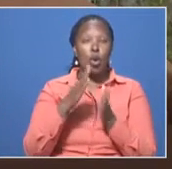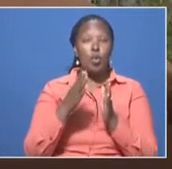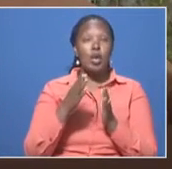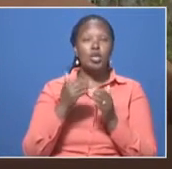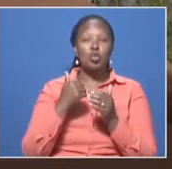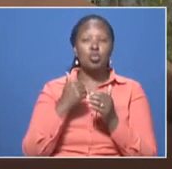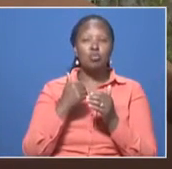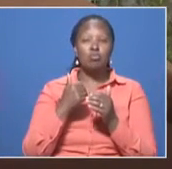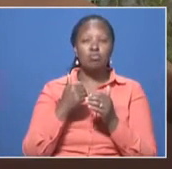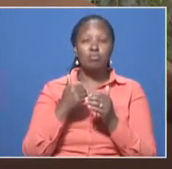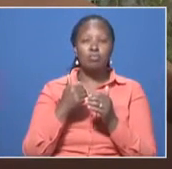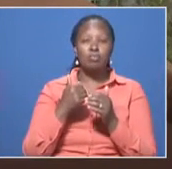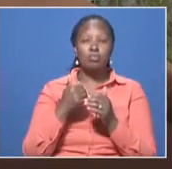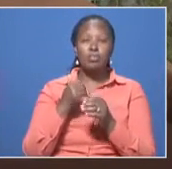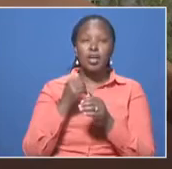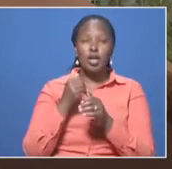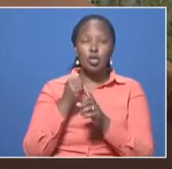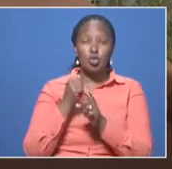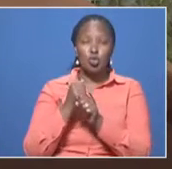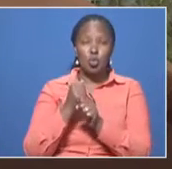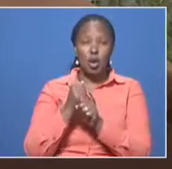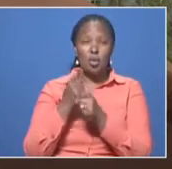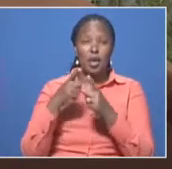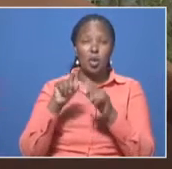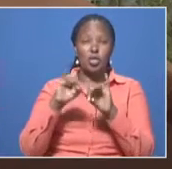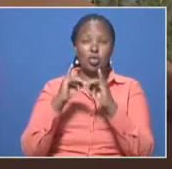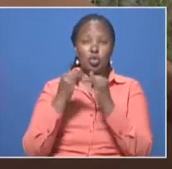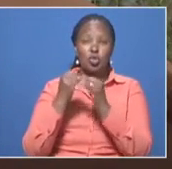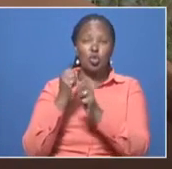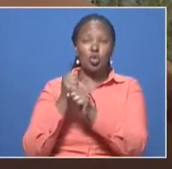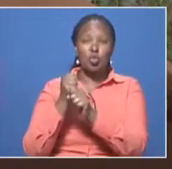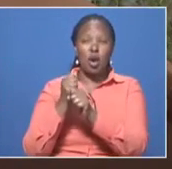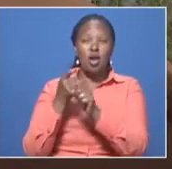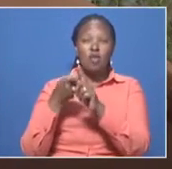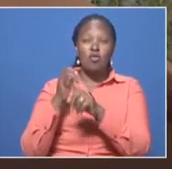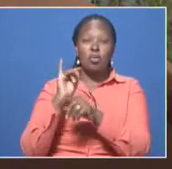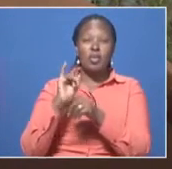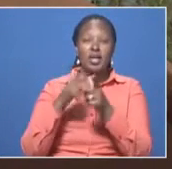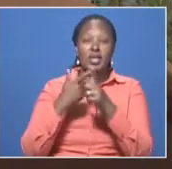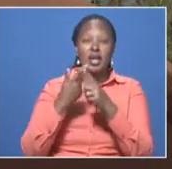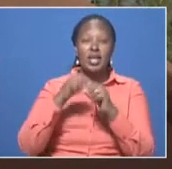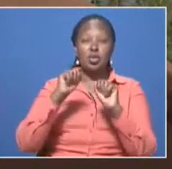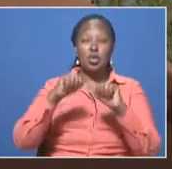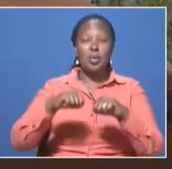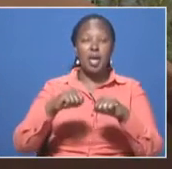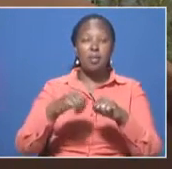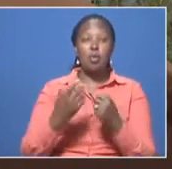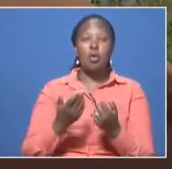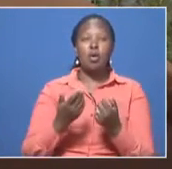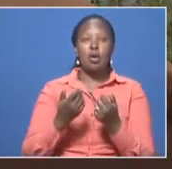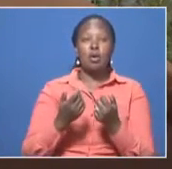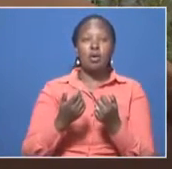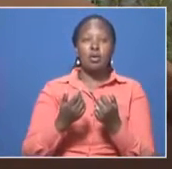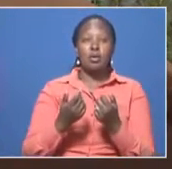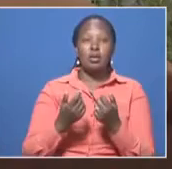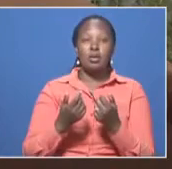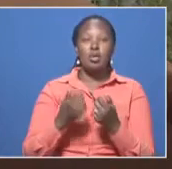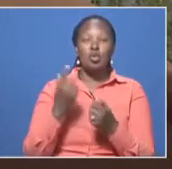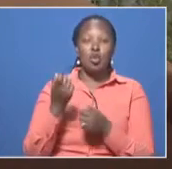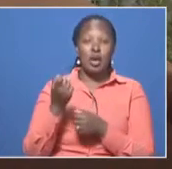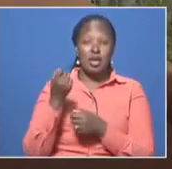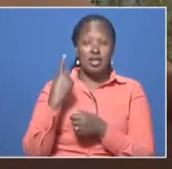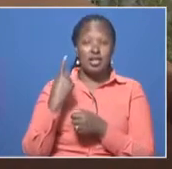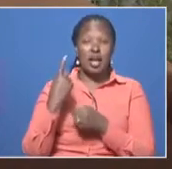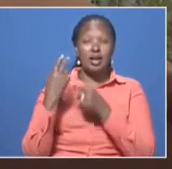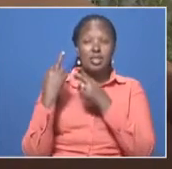take do their job. And from there, we will now be able to to understand the